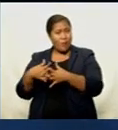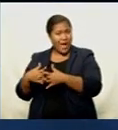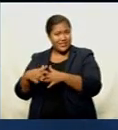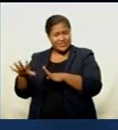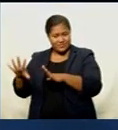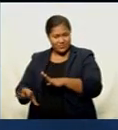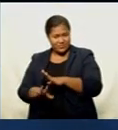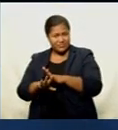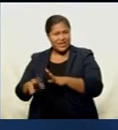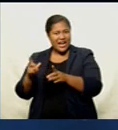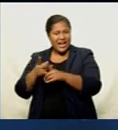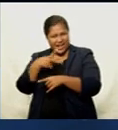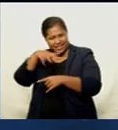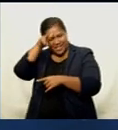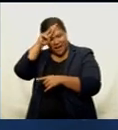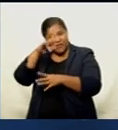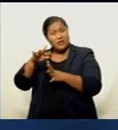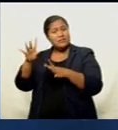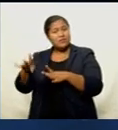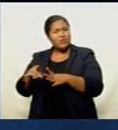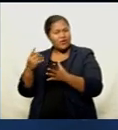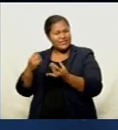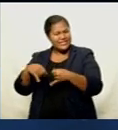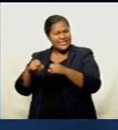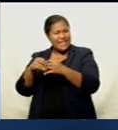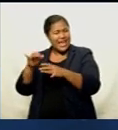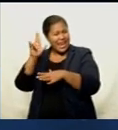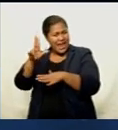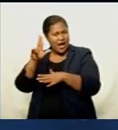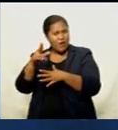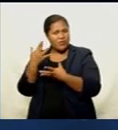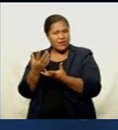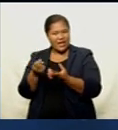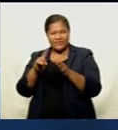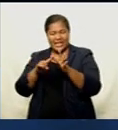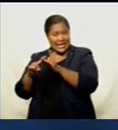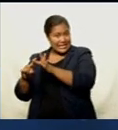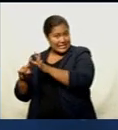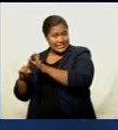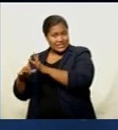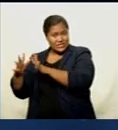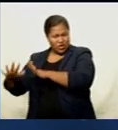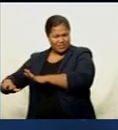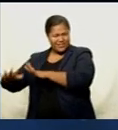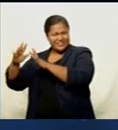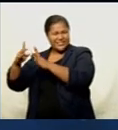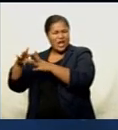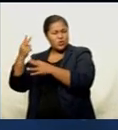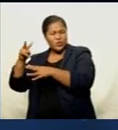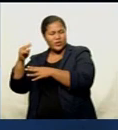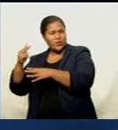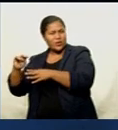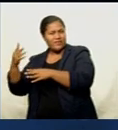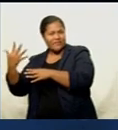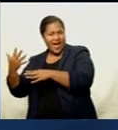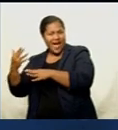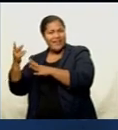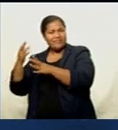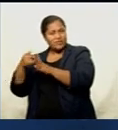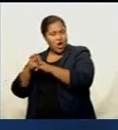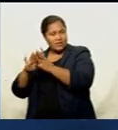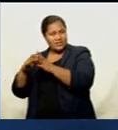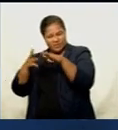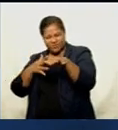waters, Kandavu Passage, Koro Sea and southern Lau waters, east to northerly winds 20 to 25 knots, gusting to 30